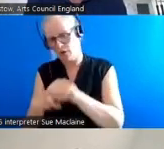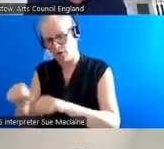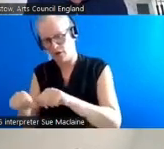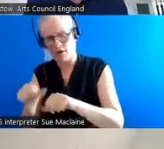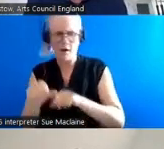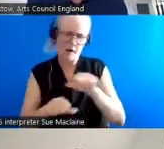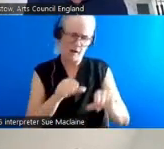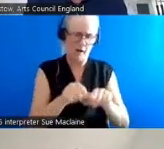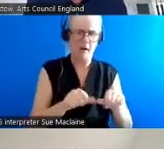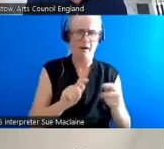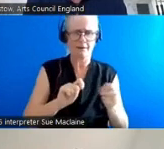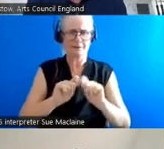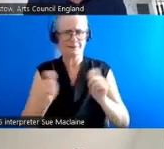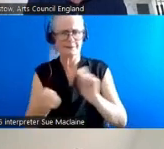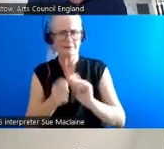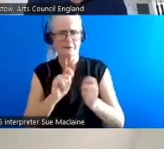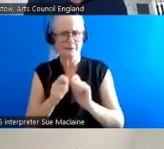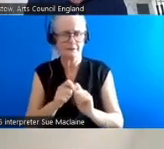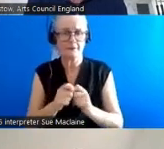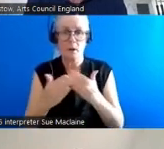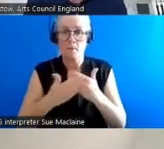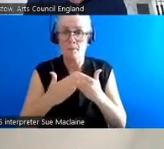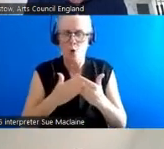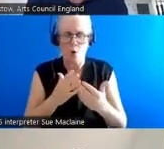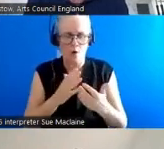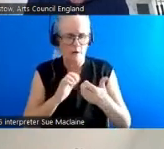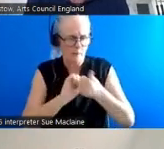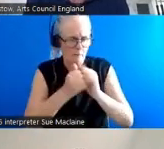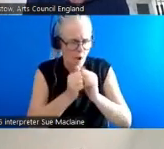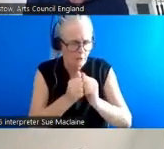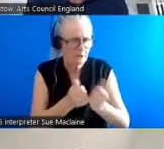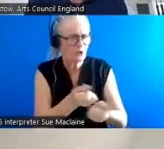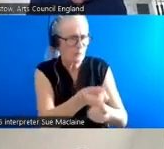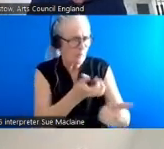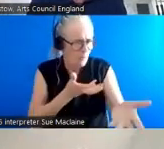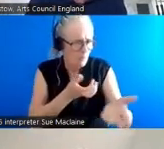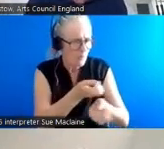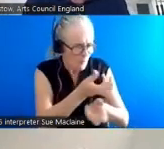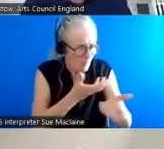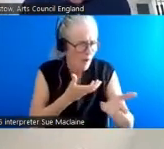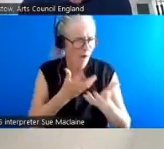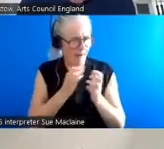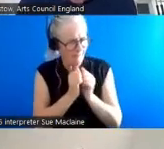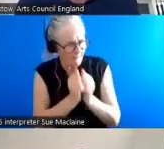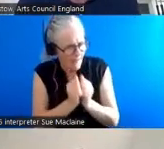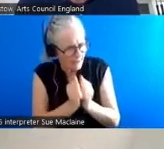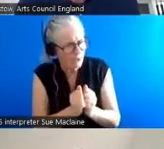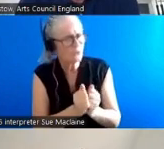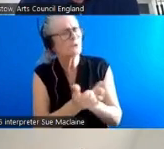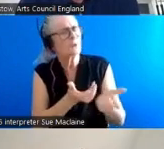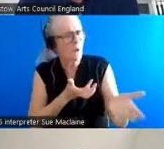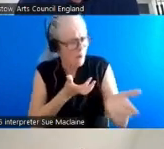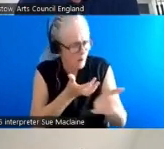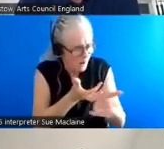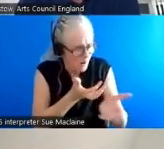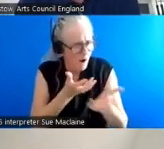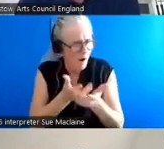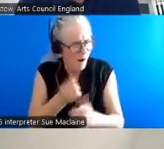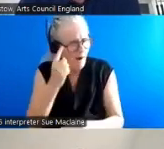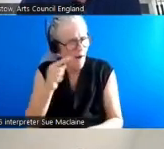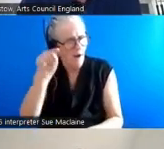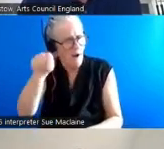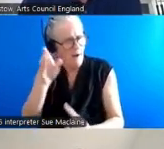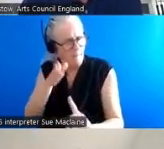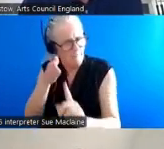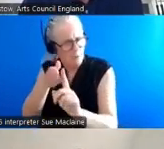learn about what are the specific values that you're able to bring together, and to think moving into the future about